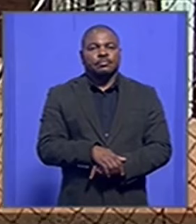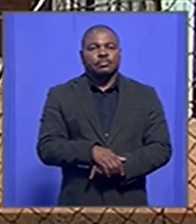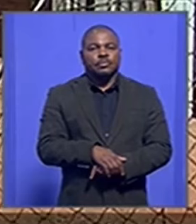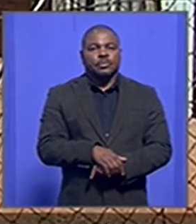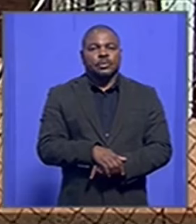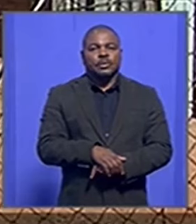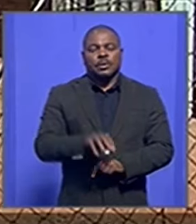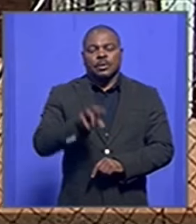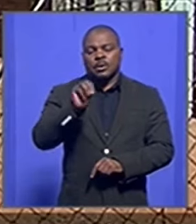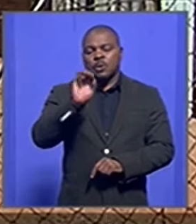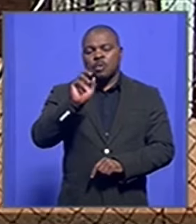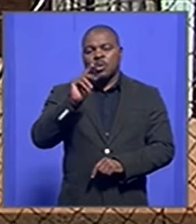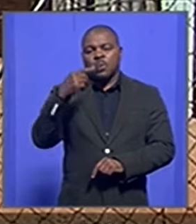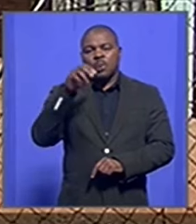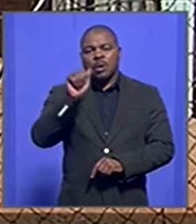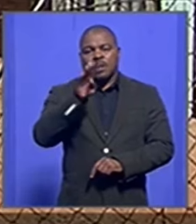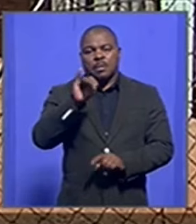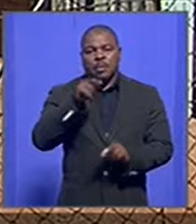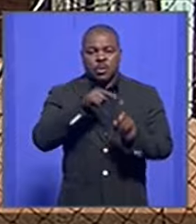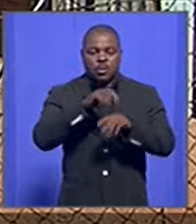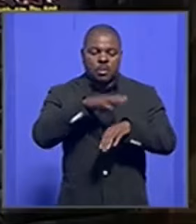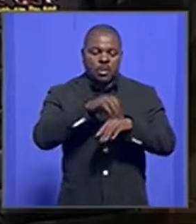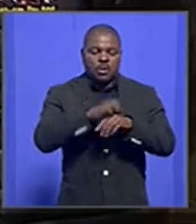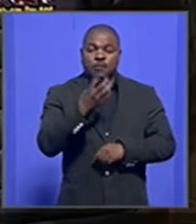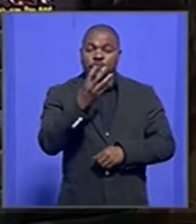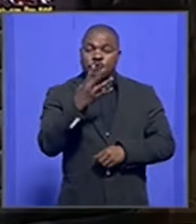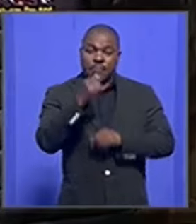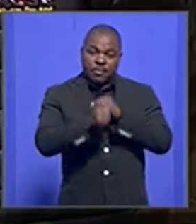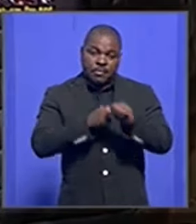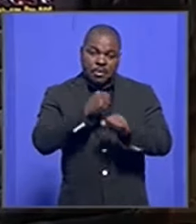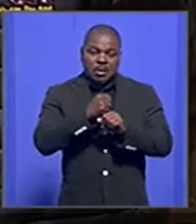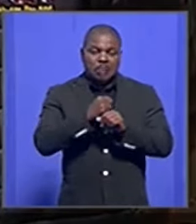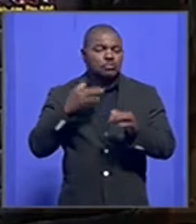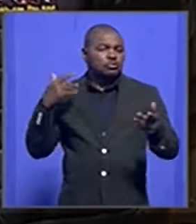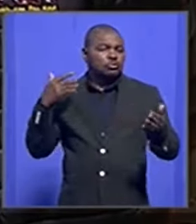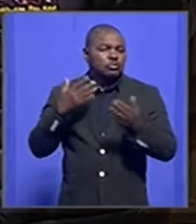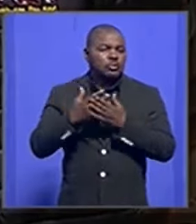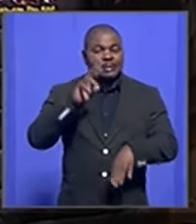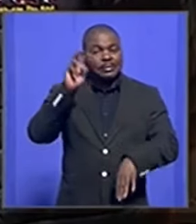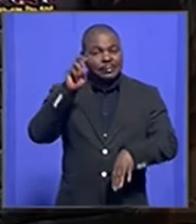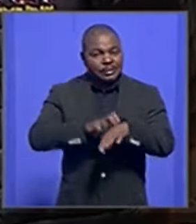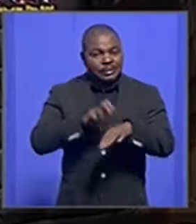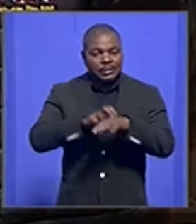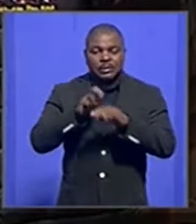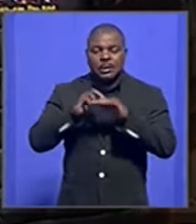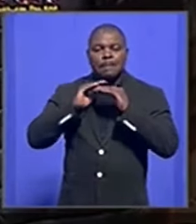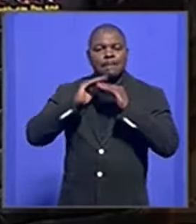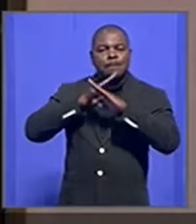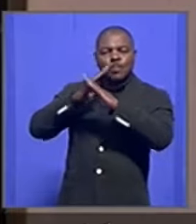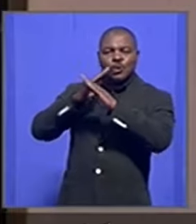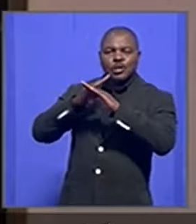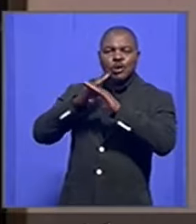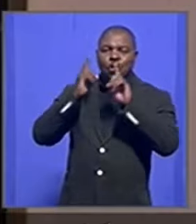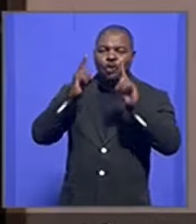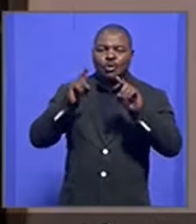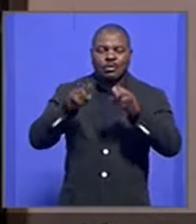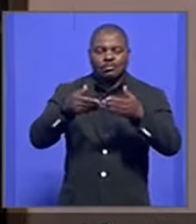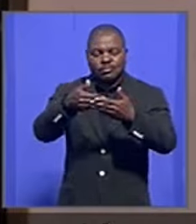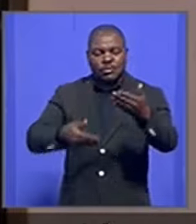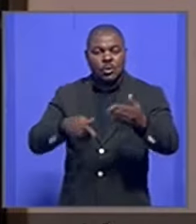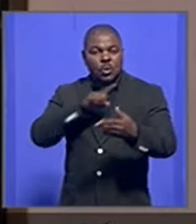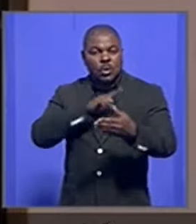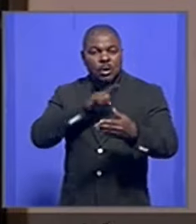Sophie Mokgabi wa dingwaga di le 45 o na le nako a batla go abela lekwalo la tshireletso kgatlhanong le monna yo tlhorisang morwadi wa gagwe